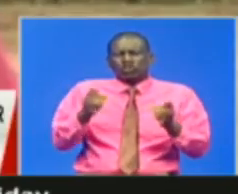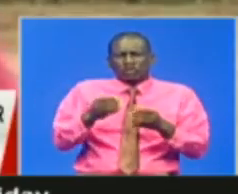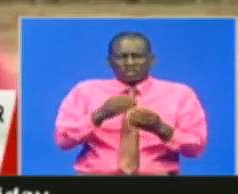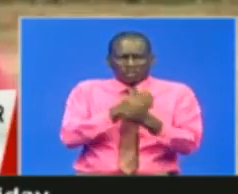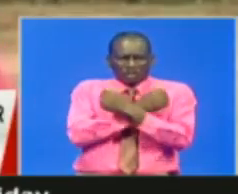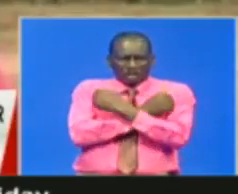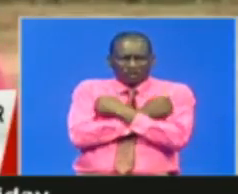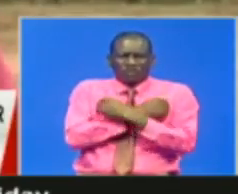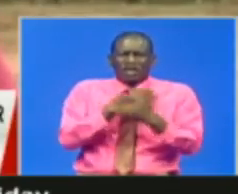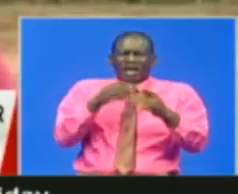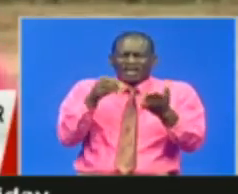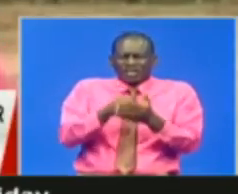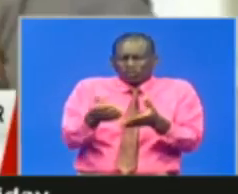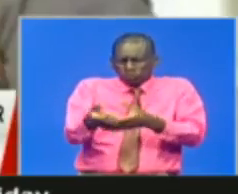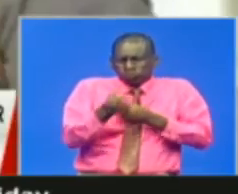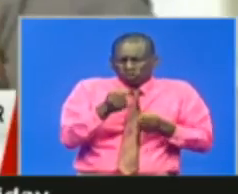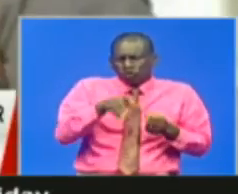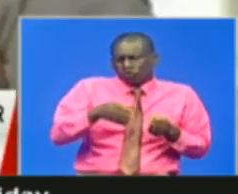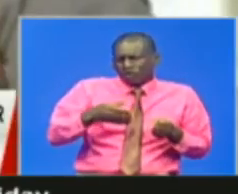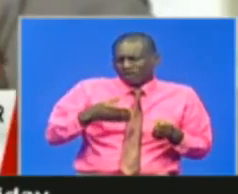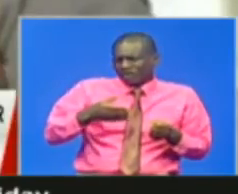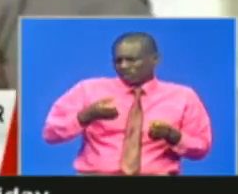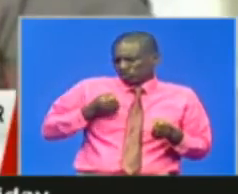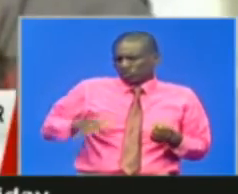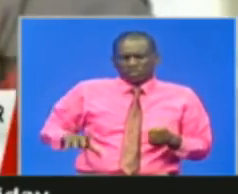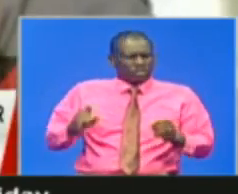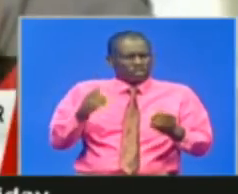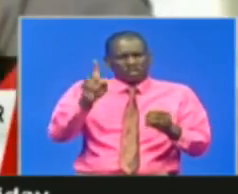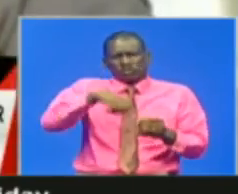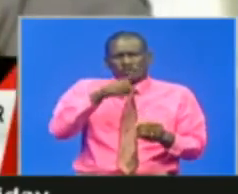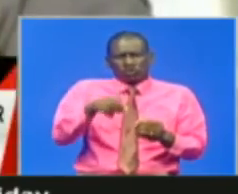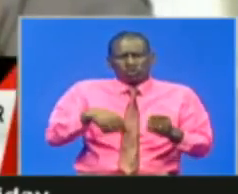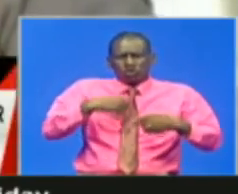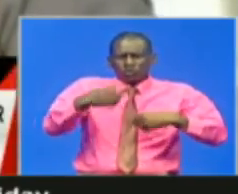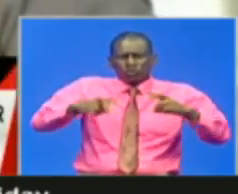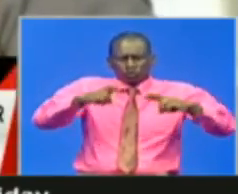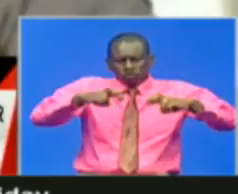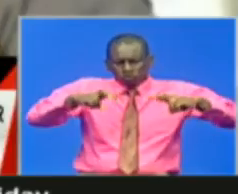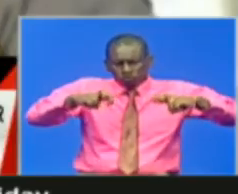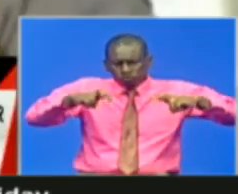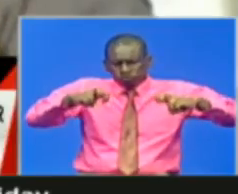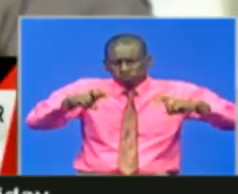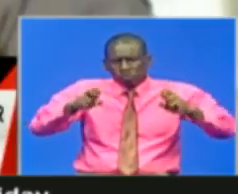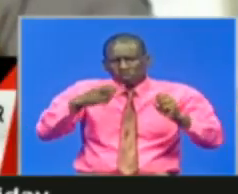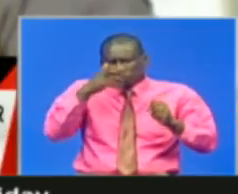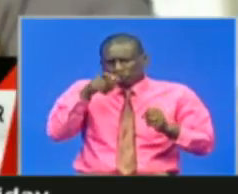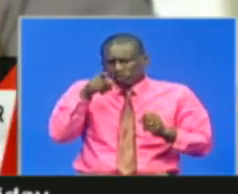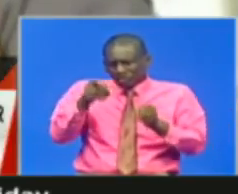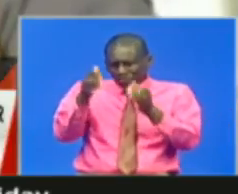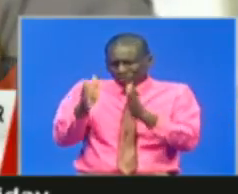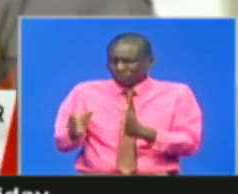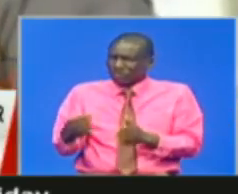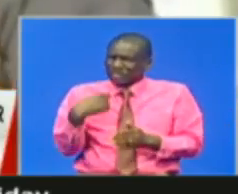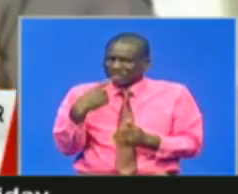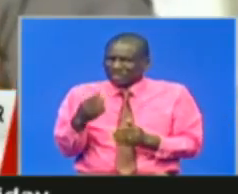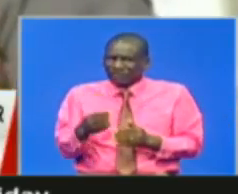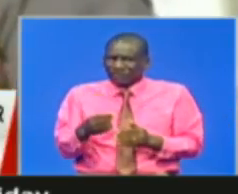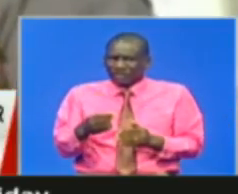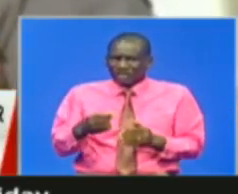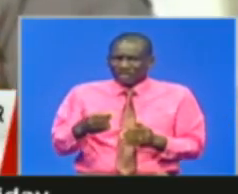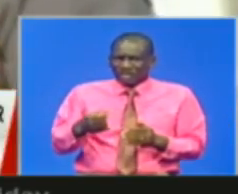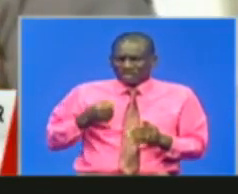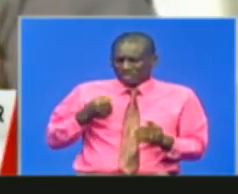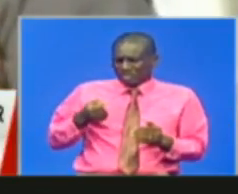umesa, sio haki hata mbele ya Mungu. Tungali tunachunguza bado bado manjivu, kwa sababu yeye anasema mtoto ni kama